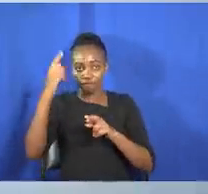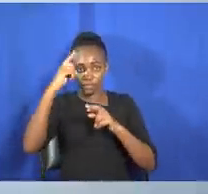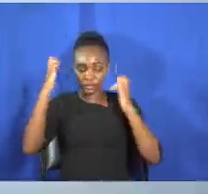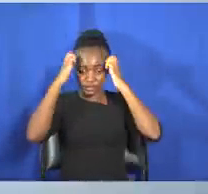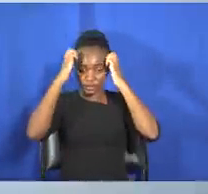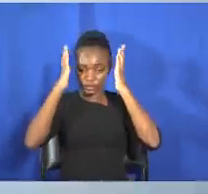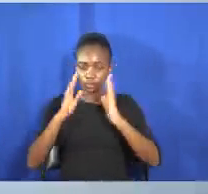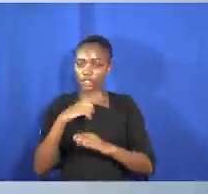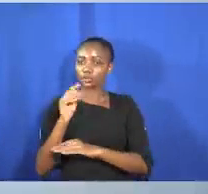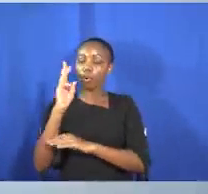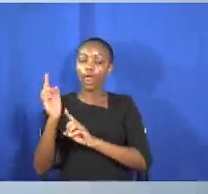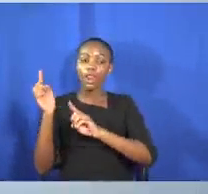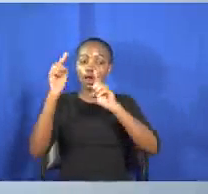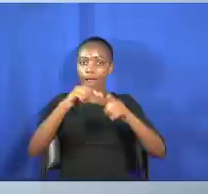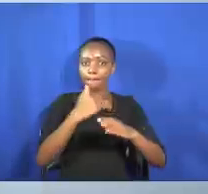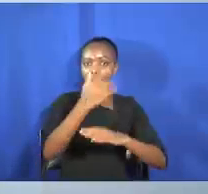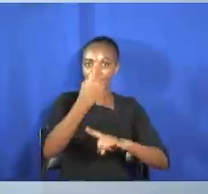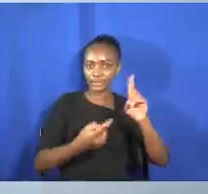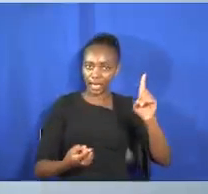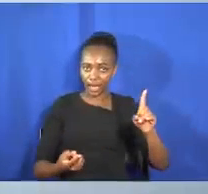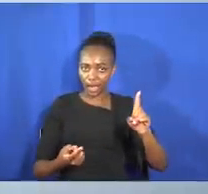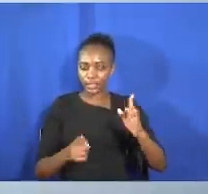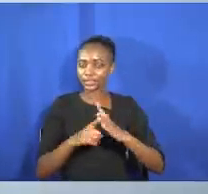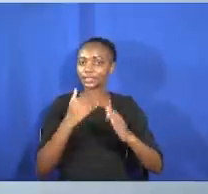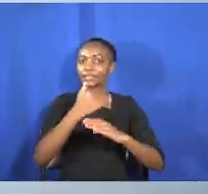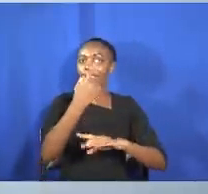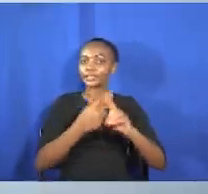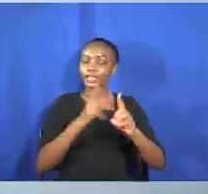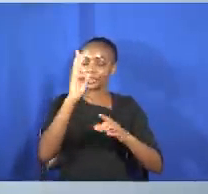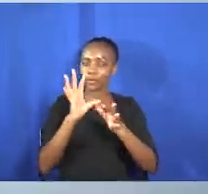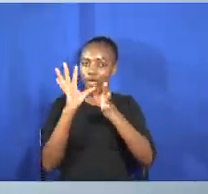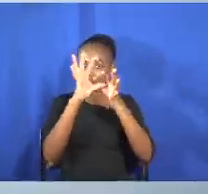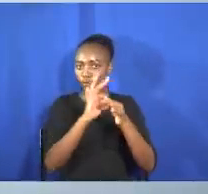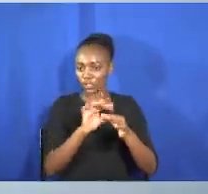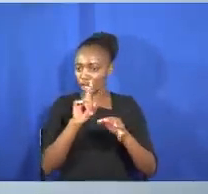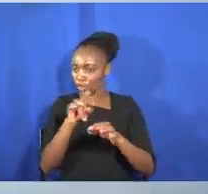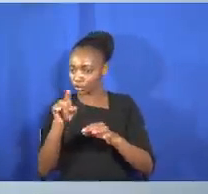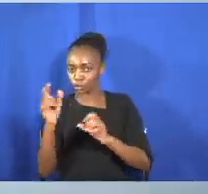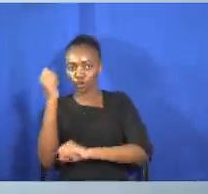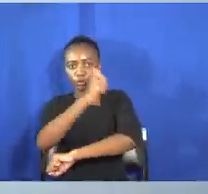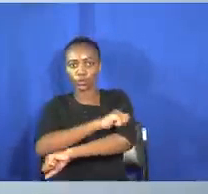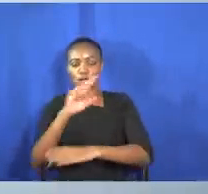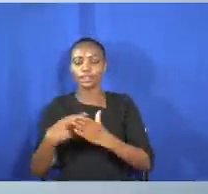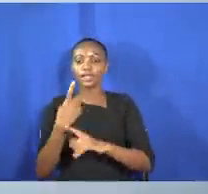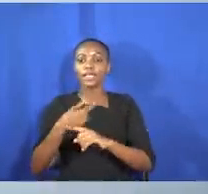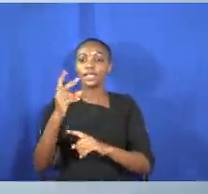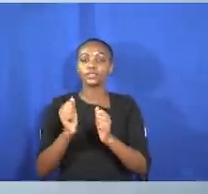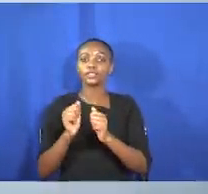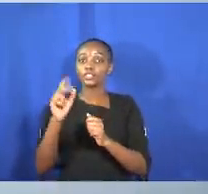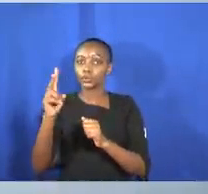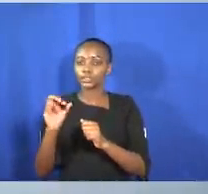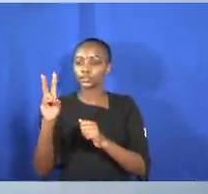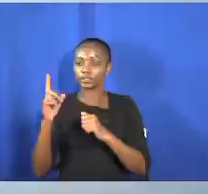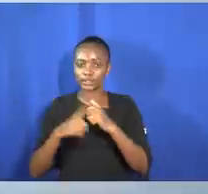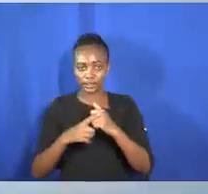classroom for these runners who will come in next year. From next year, they will join those schools.